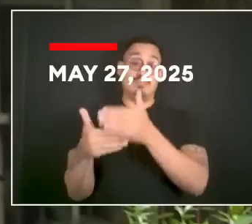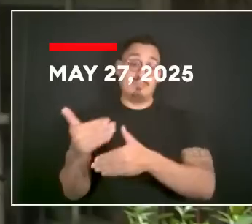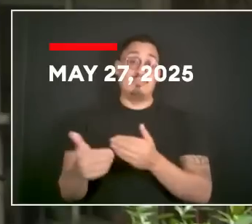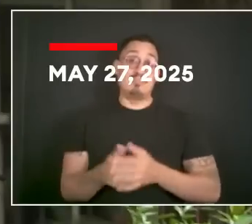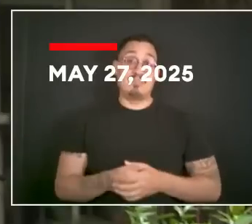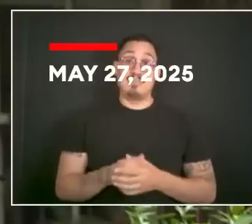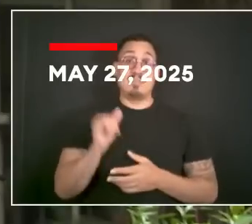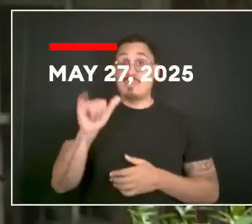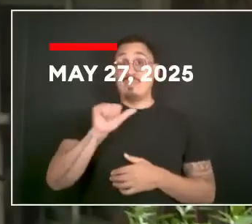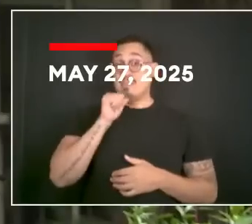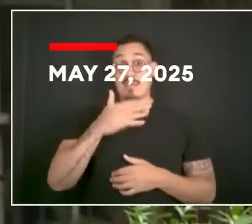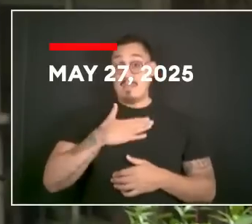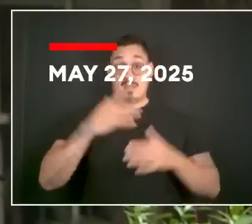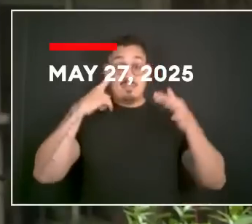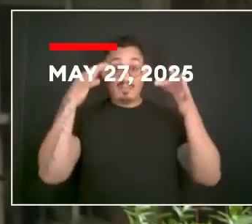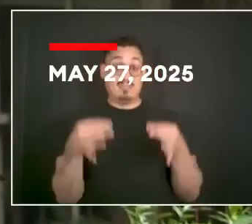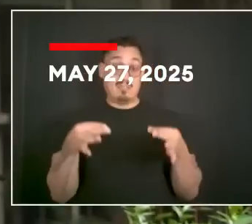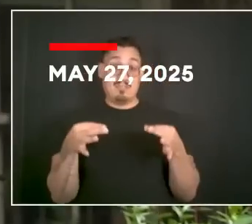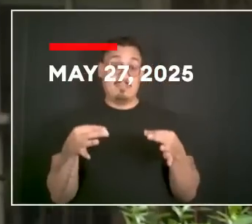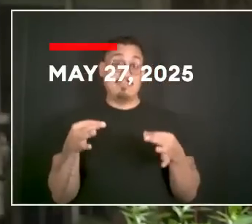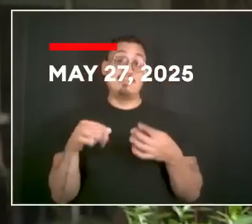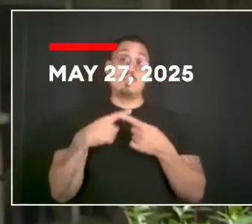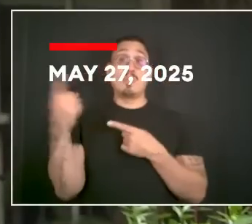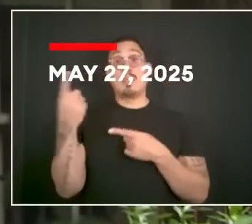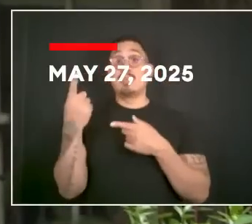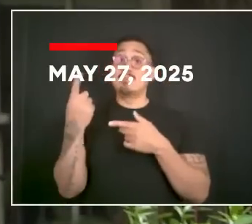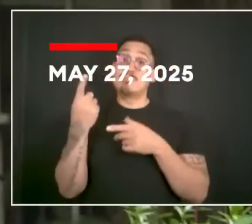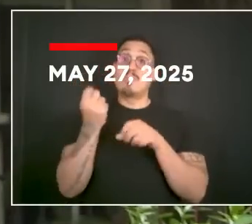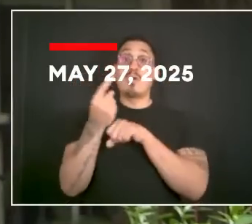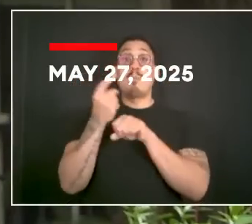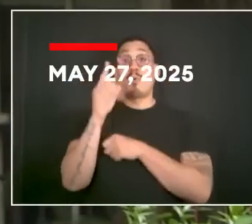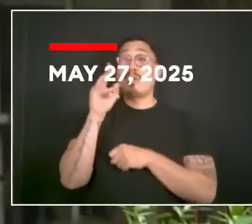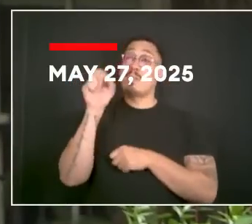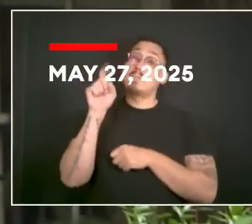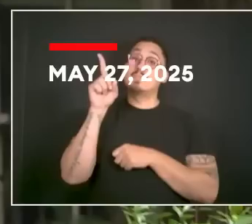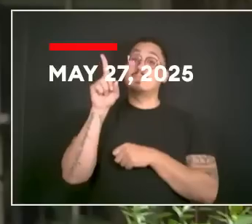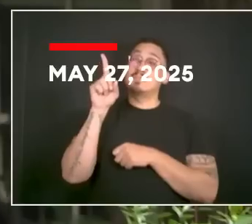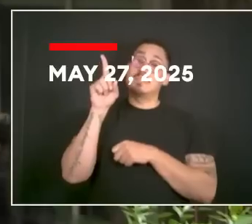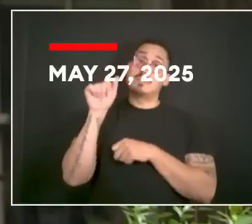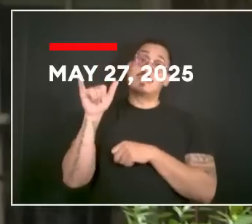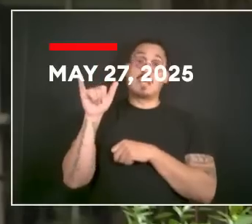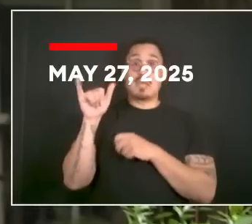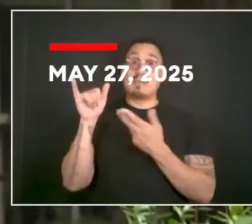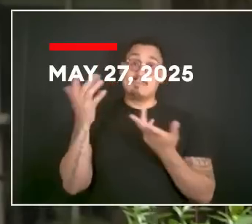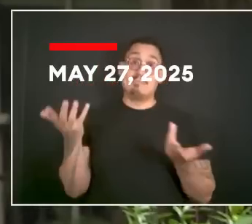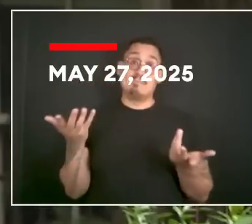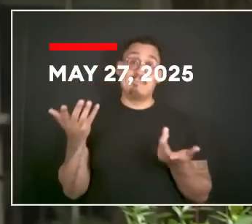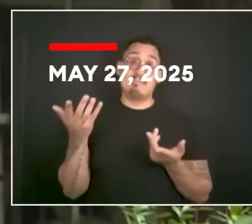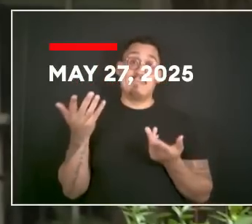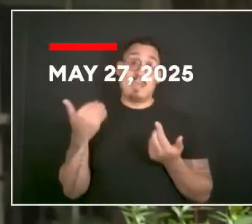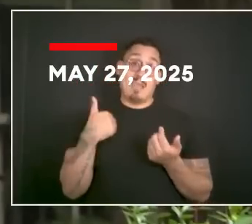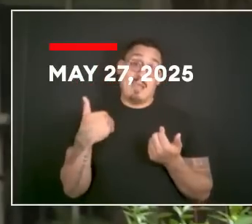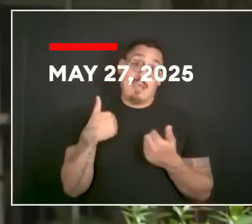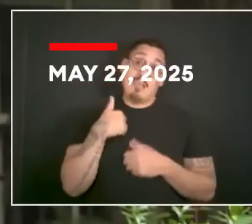every year. And so when he walks in the room, he looks at the room, he says, what could I say to you that's going to get you to vote for me? That's just